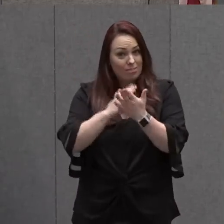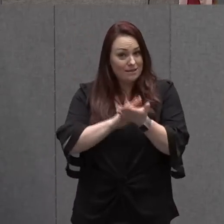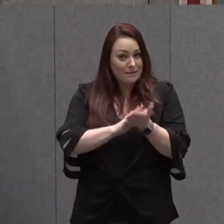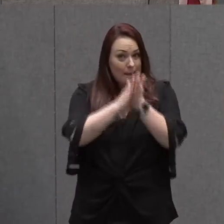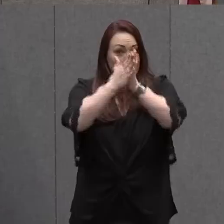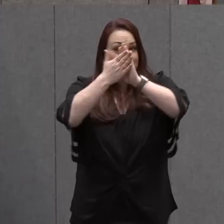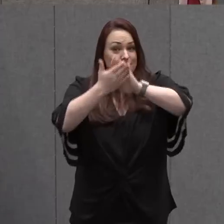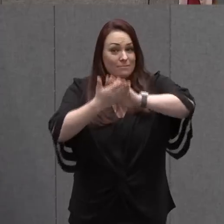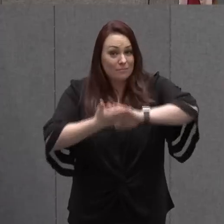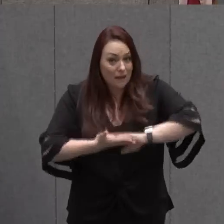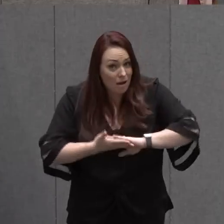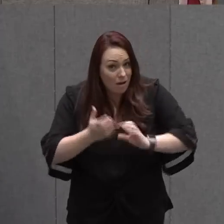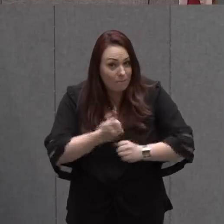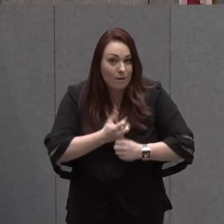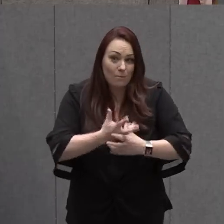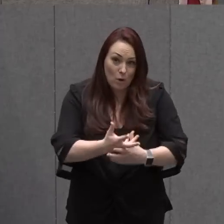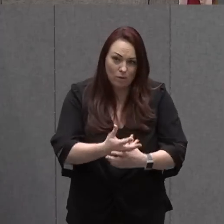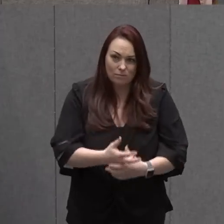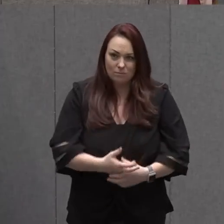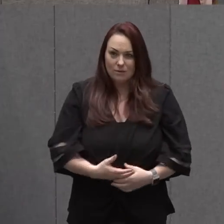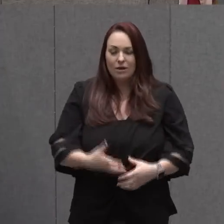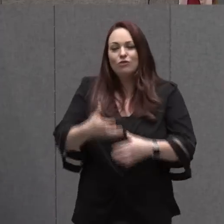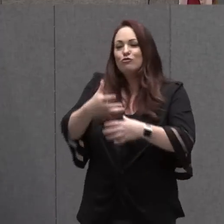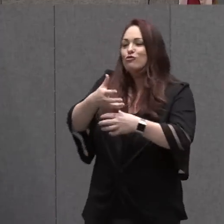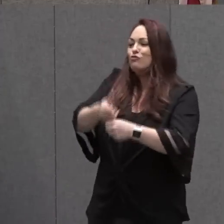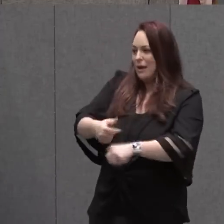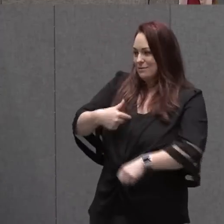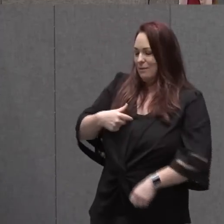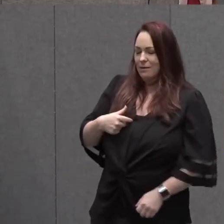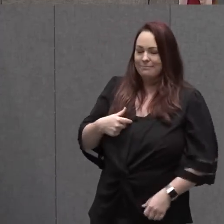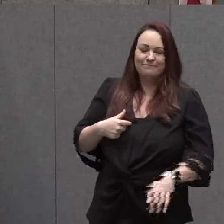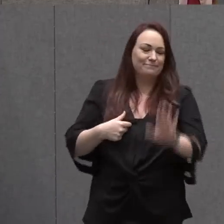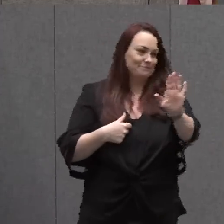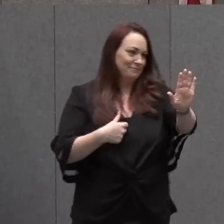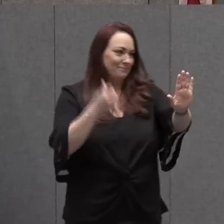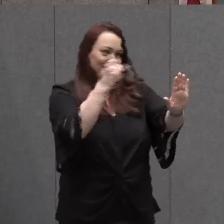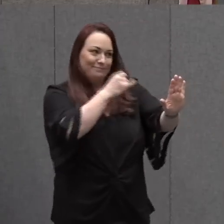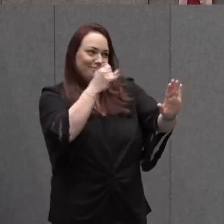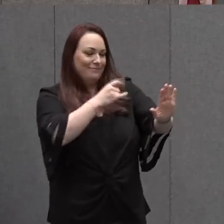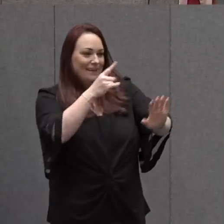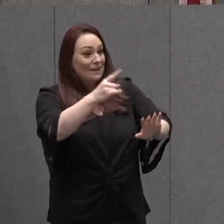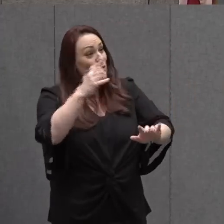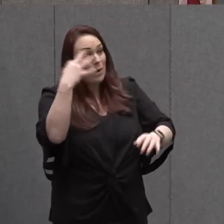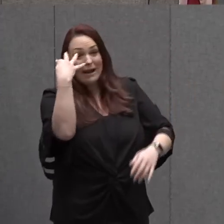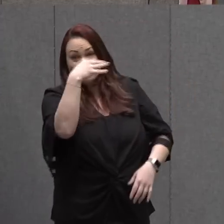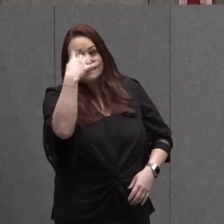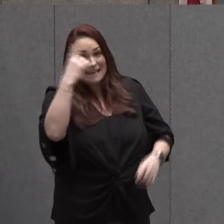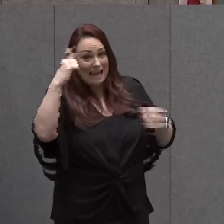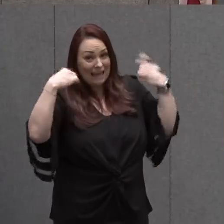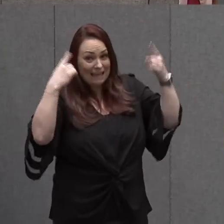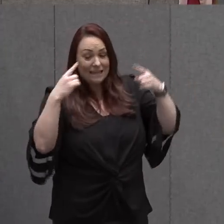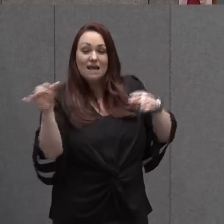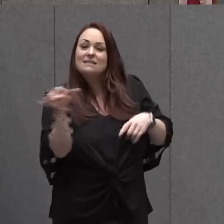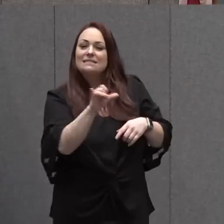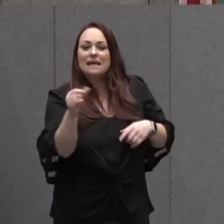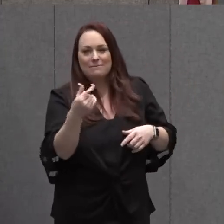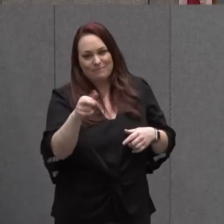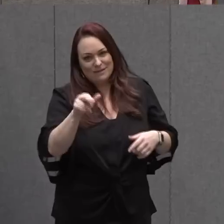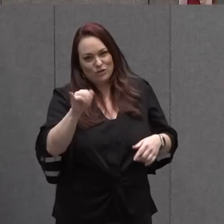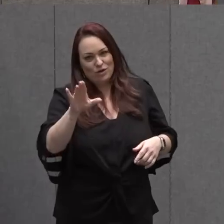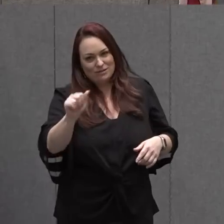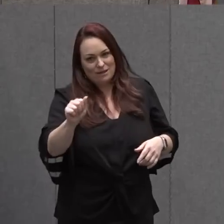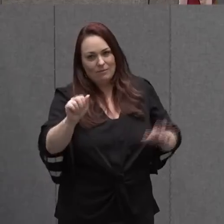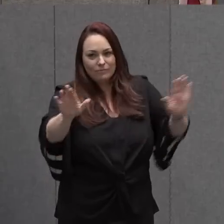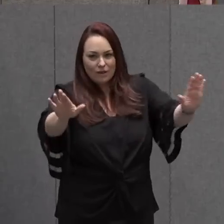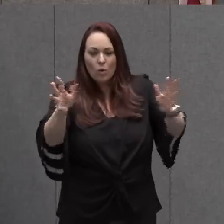poems. Trust me, Mr. R. Trust me. Oh my gosh, you are going insane like Miss Garcia. Okay. How